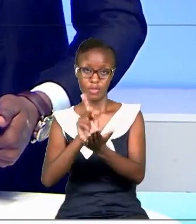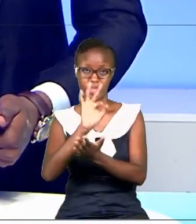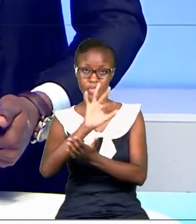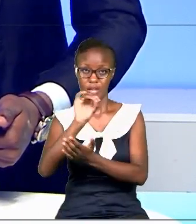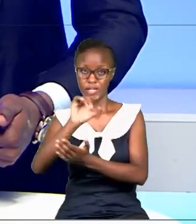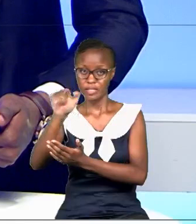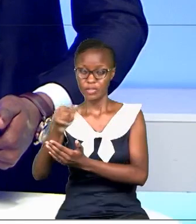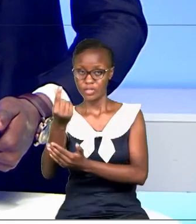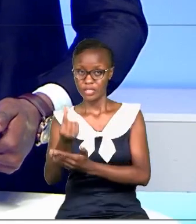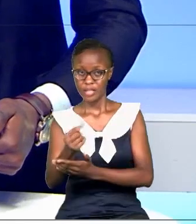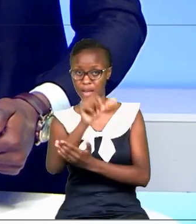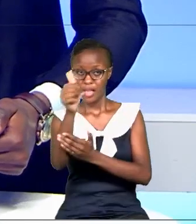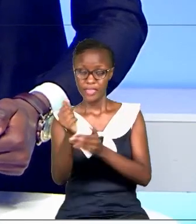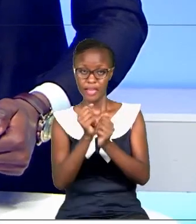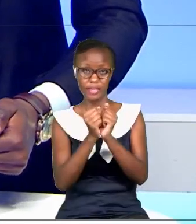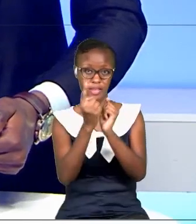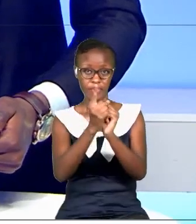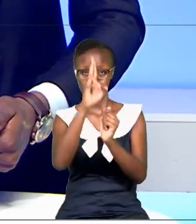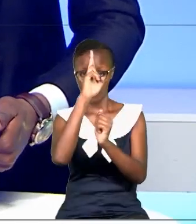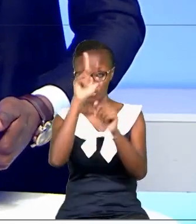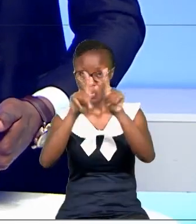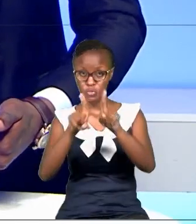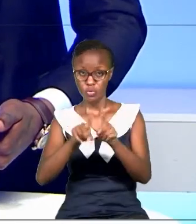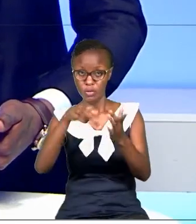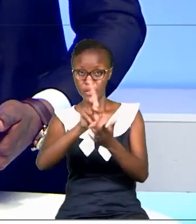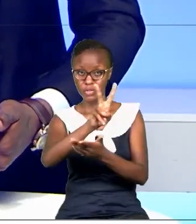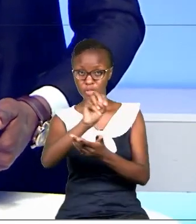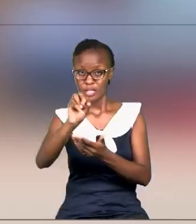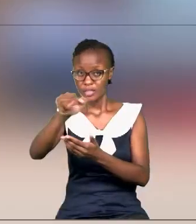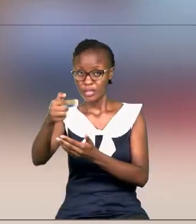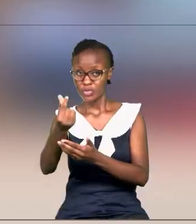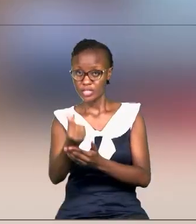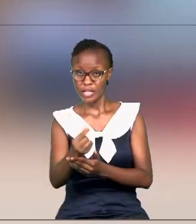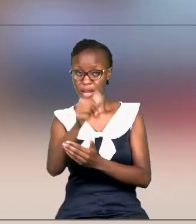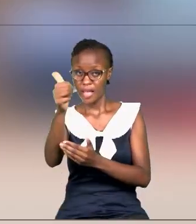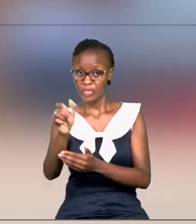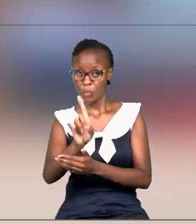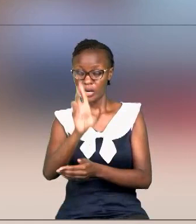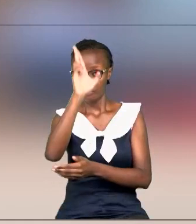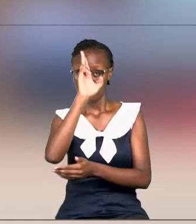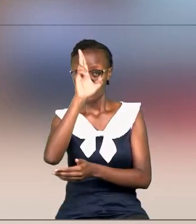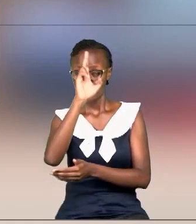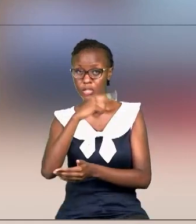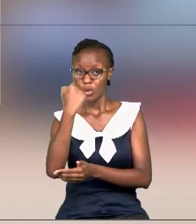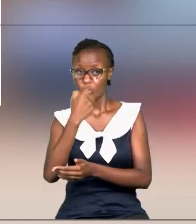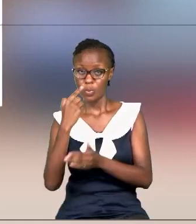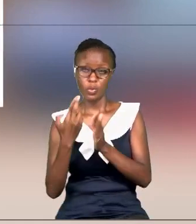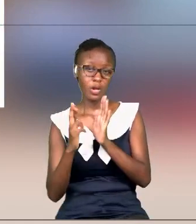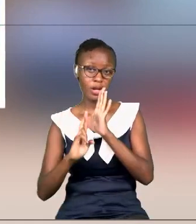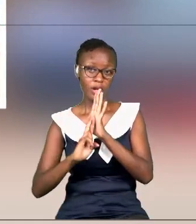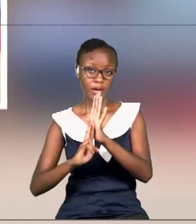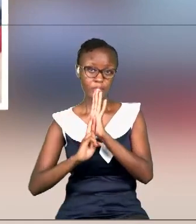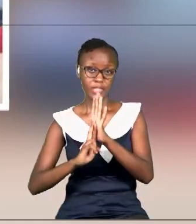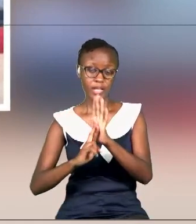shillings. 11 other officers have been granted a cash bail of 200,000 Kenya shillings, while one officer who was represented